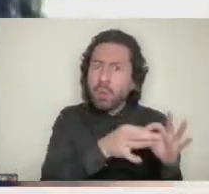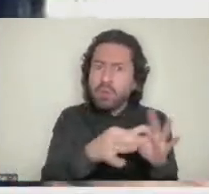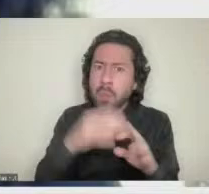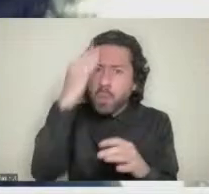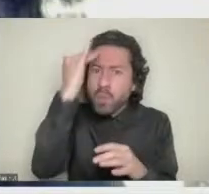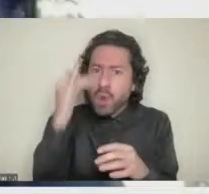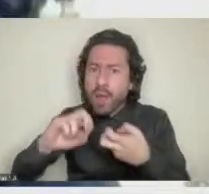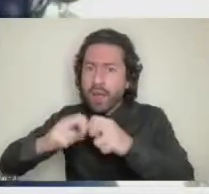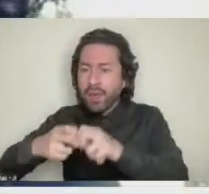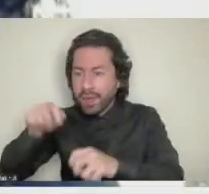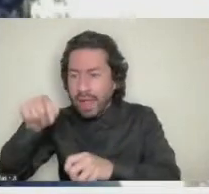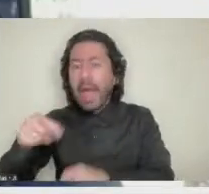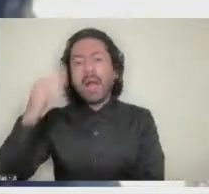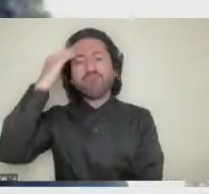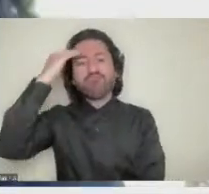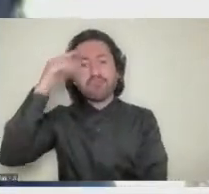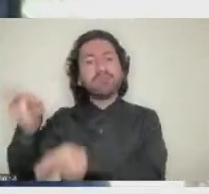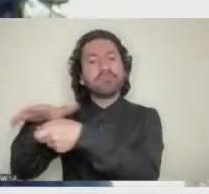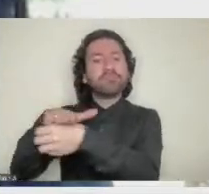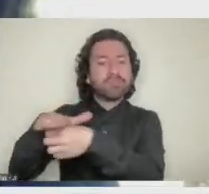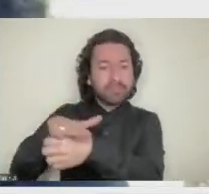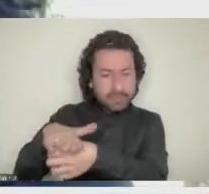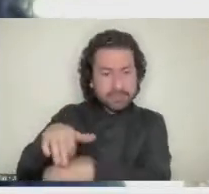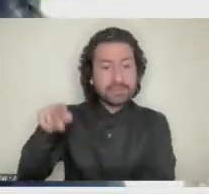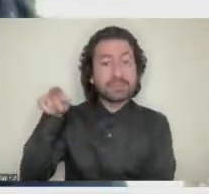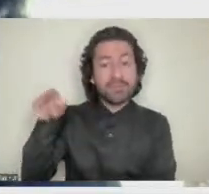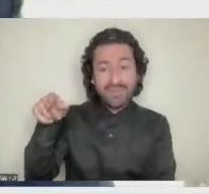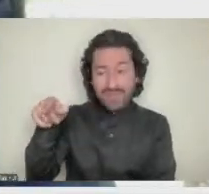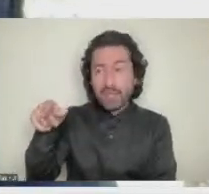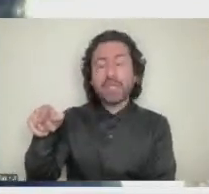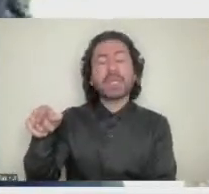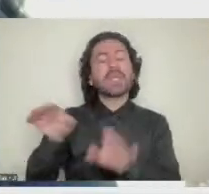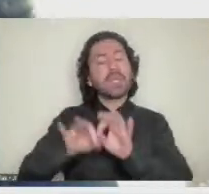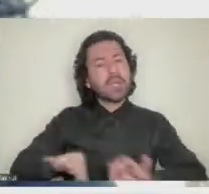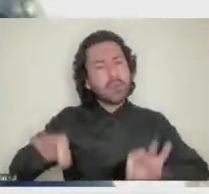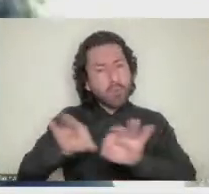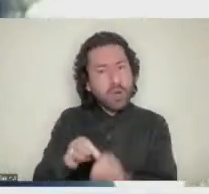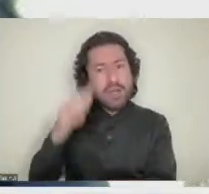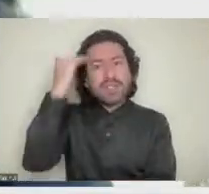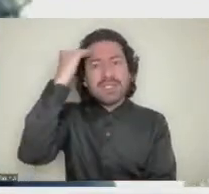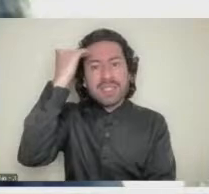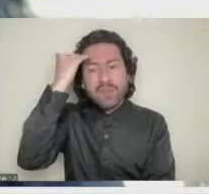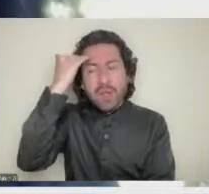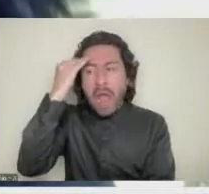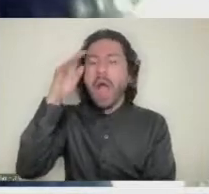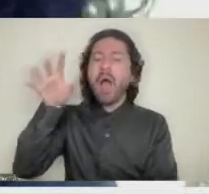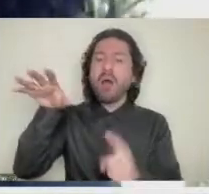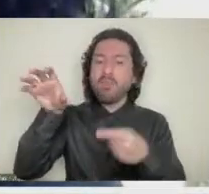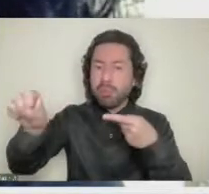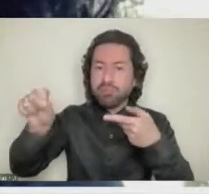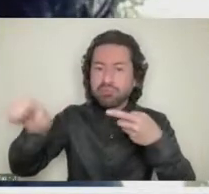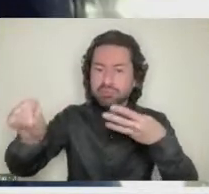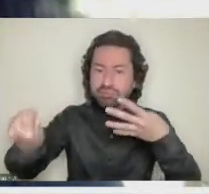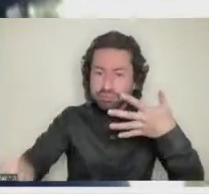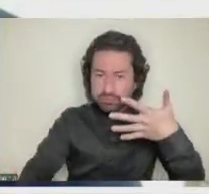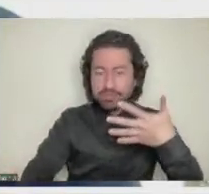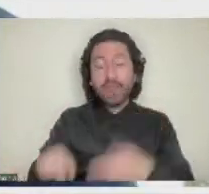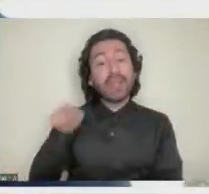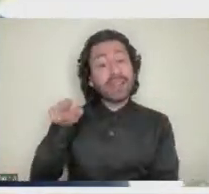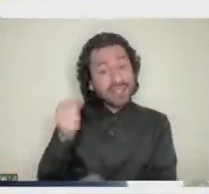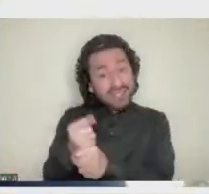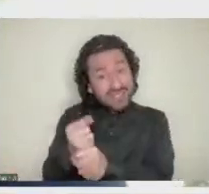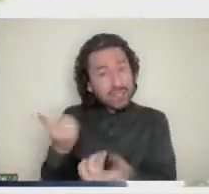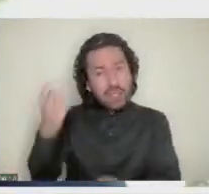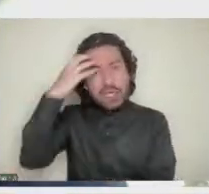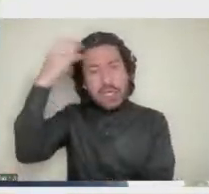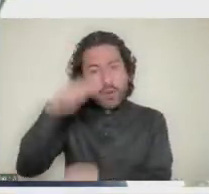generates development in territories. And what generates development in territories, well, it's important to highlight this, and that is what we're